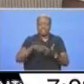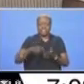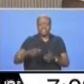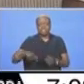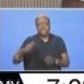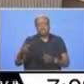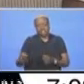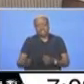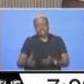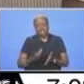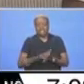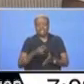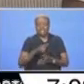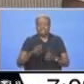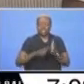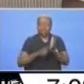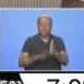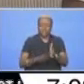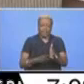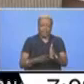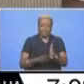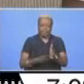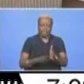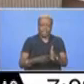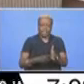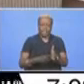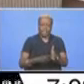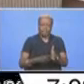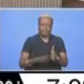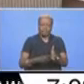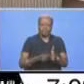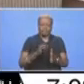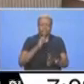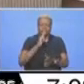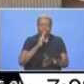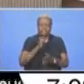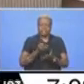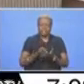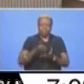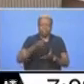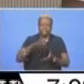showing, this effort that you are making, is worth. Because,